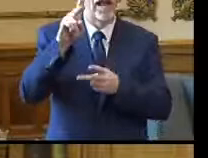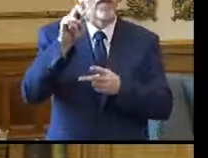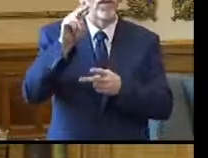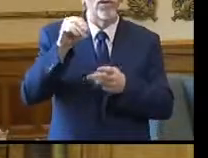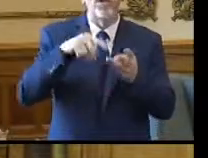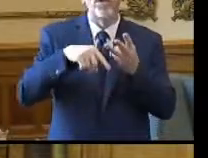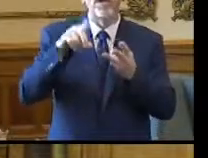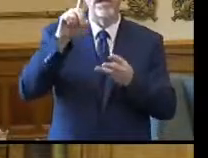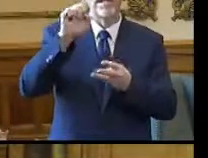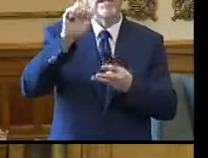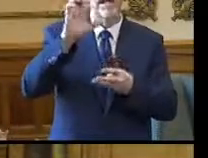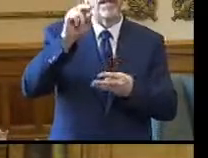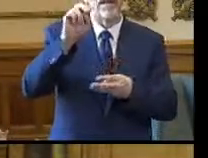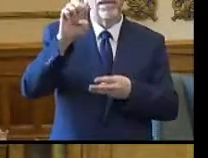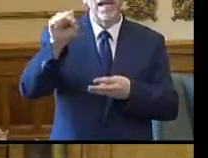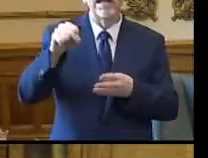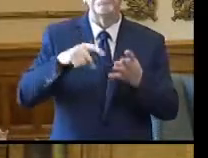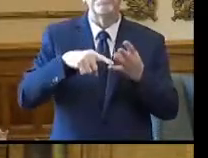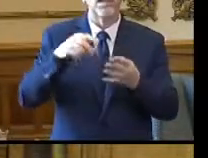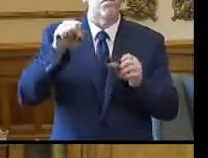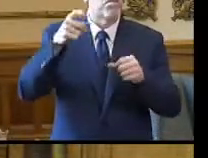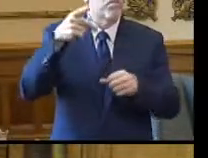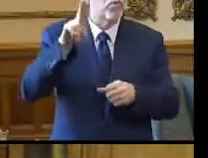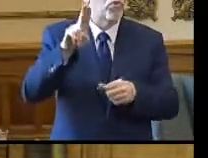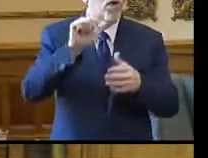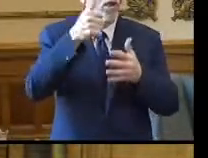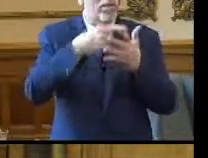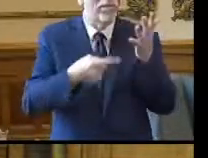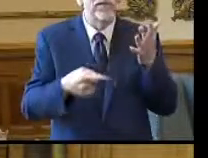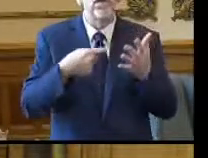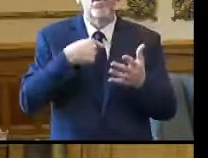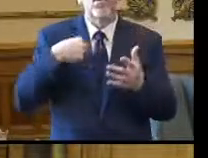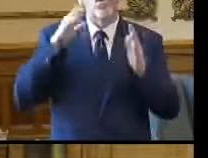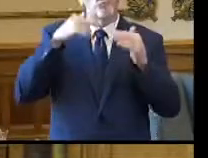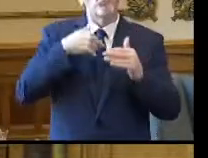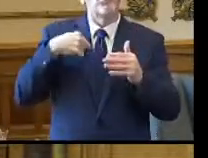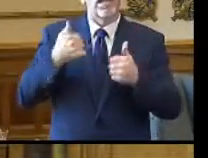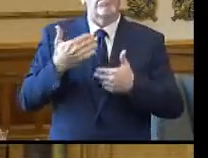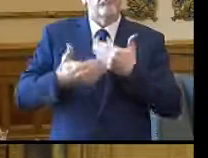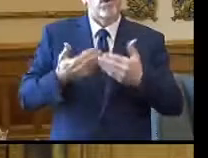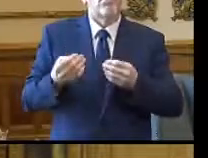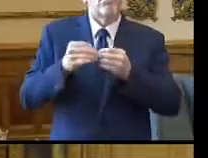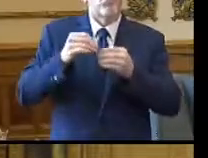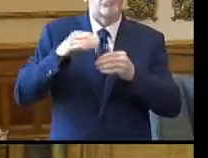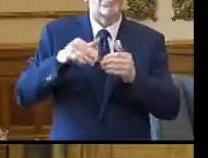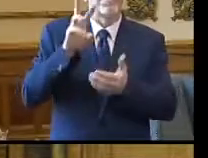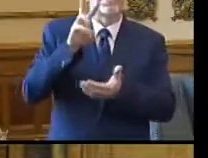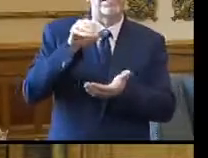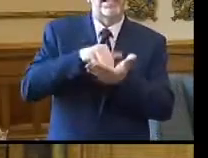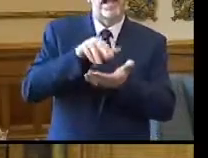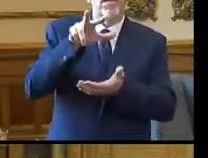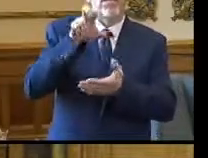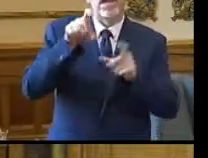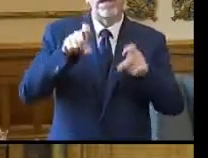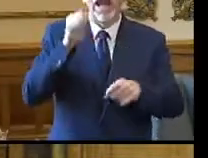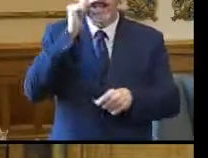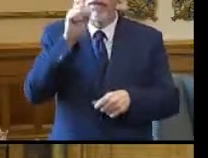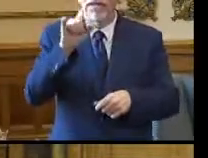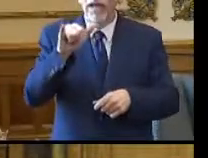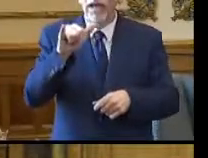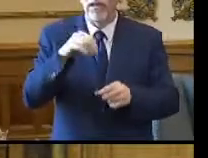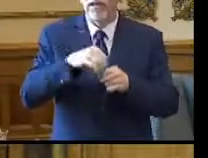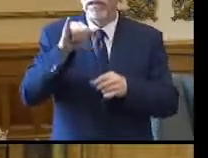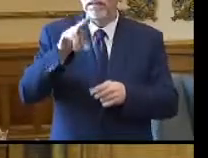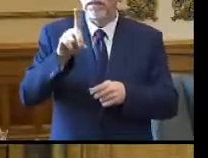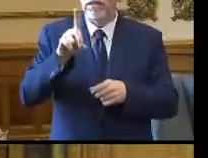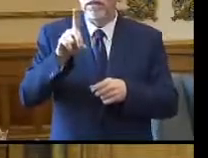Deaconess, Quantigen, and potentially at Purdue, our hope is to be able to process more than 6,300 tests a day across the state